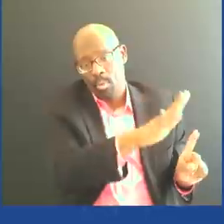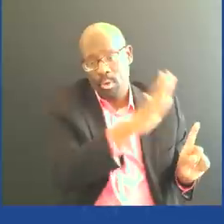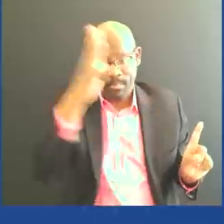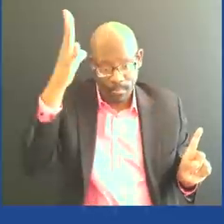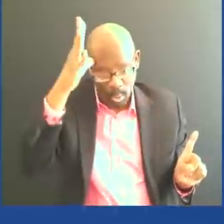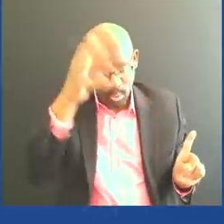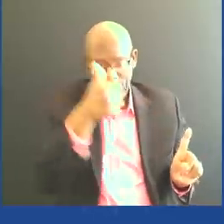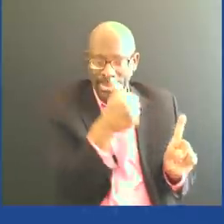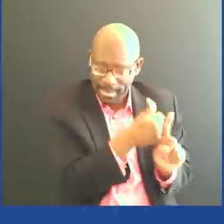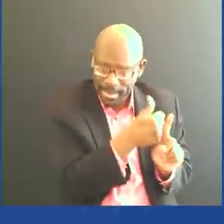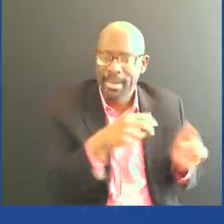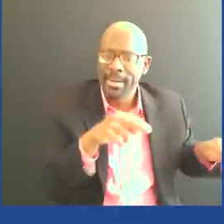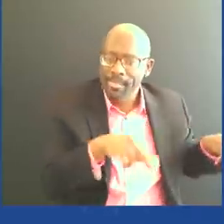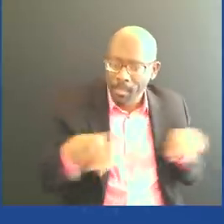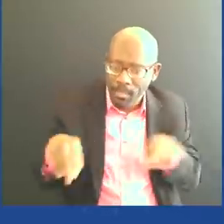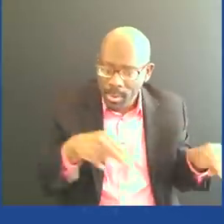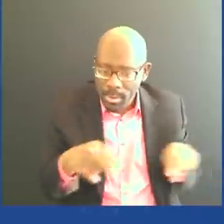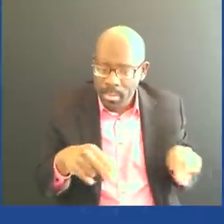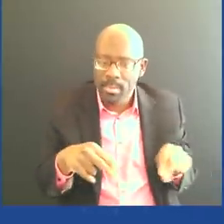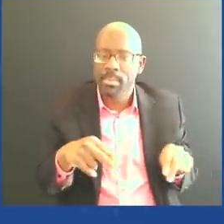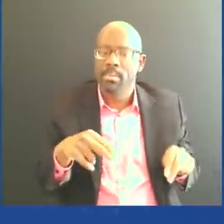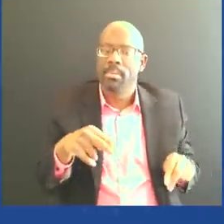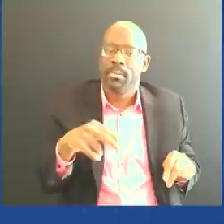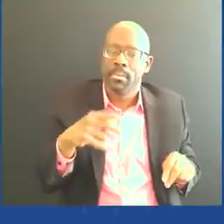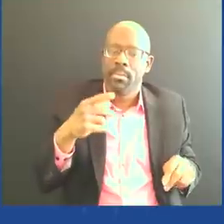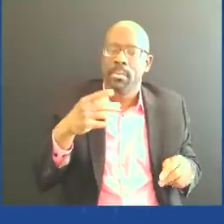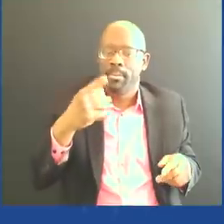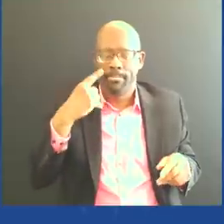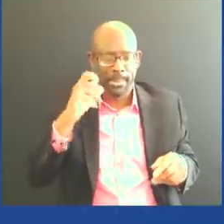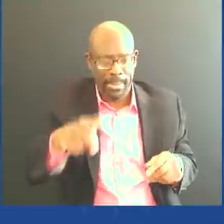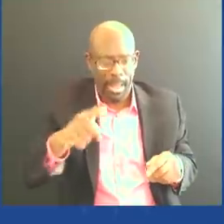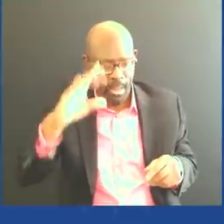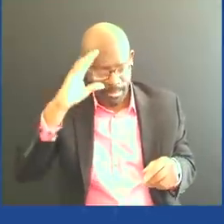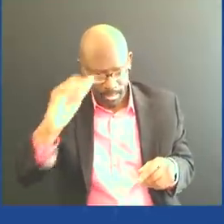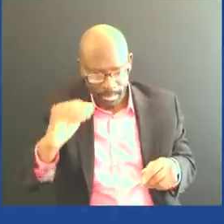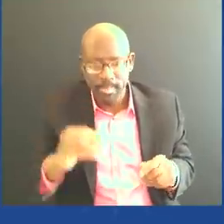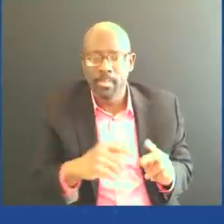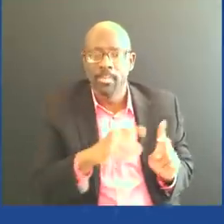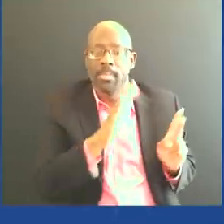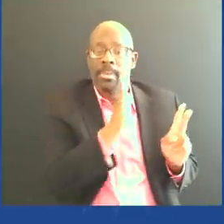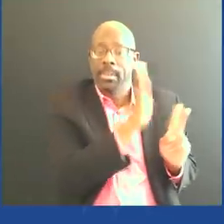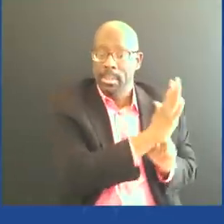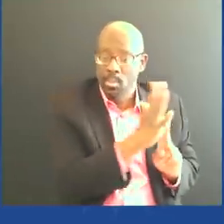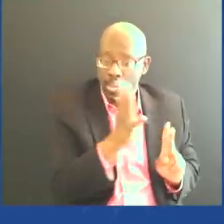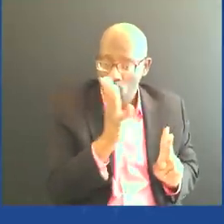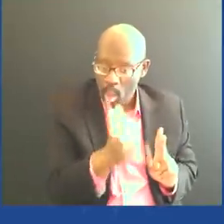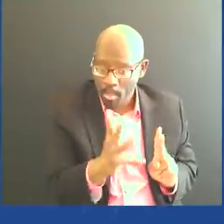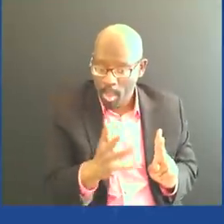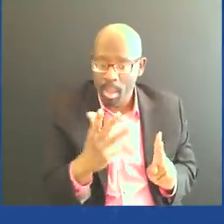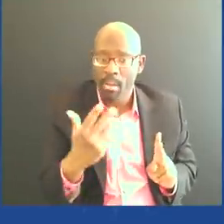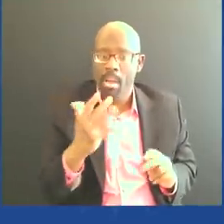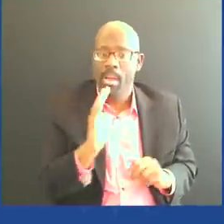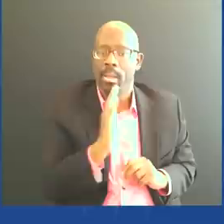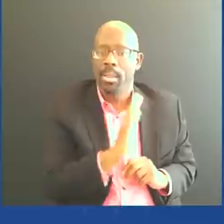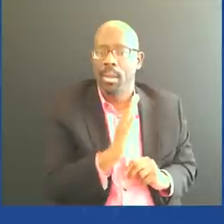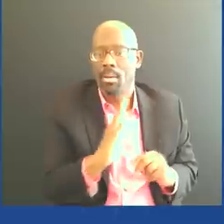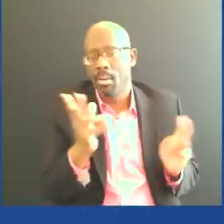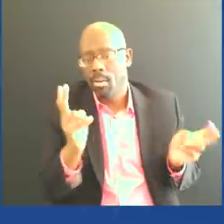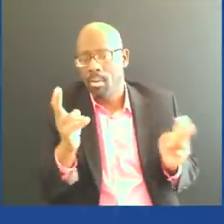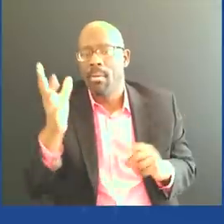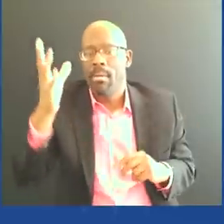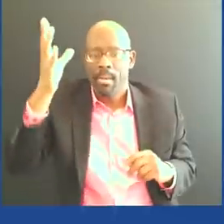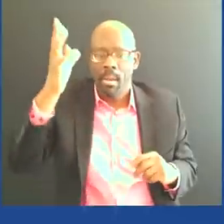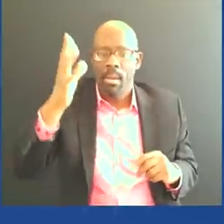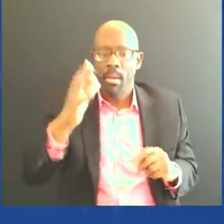Delaware National Guard, and the grandmother of children who experienced having their father deployed away from home for a year at a time.